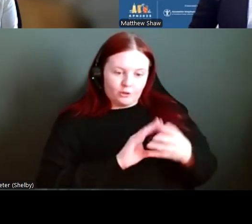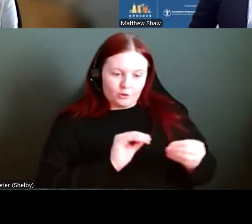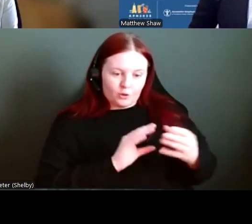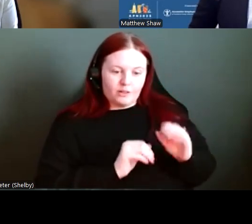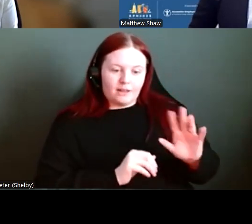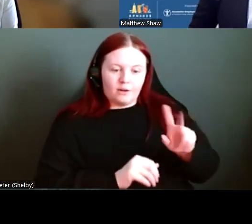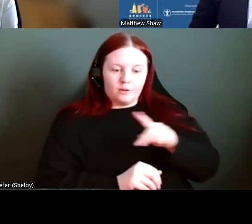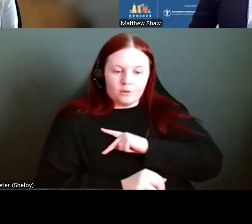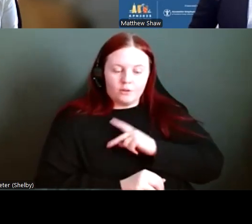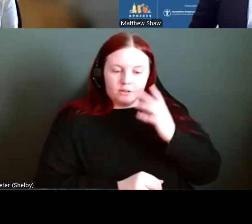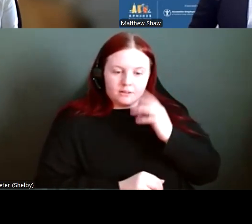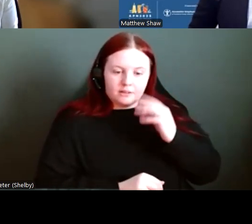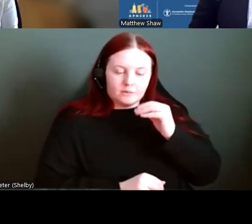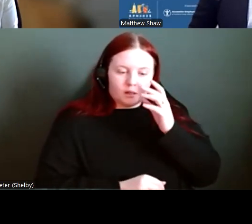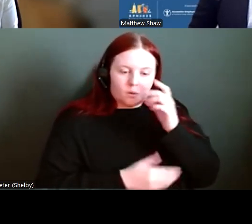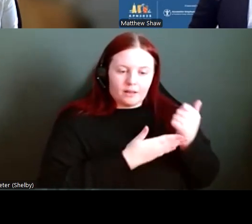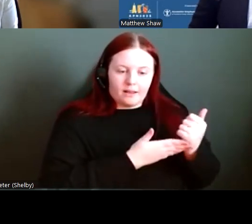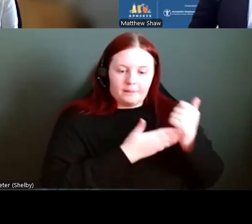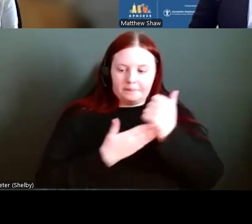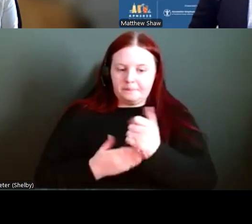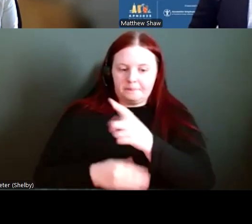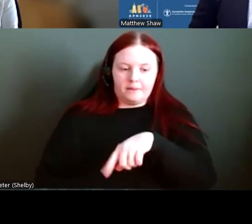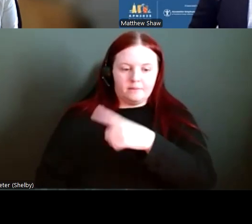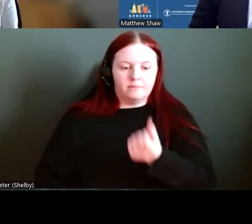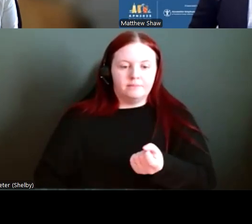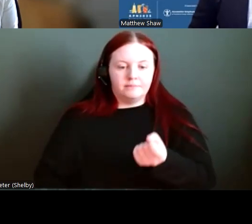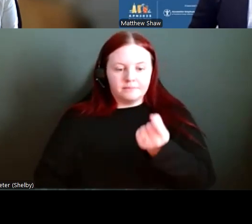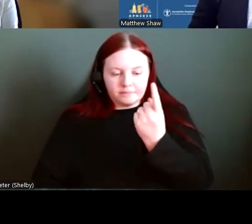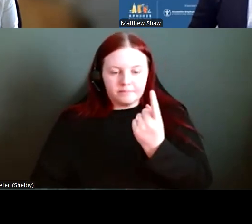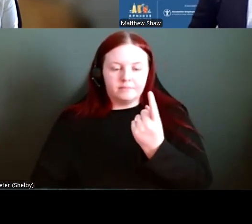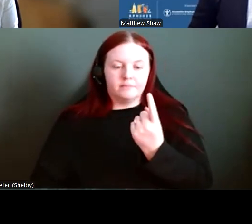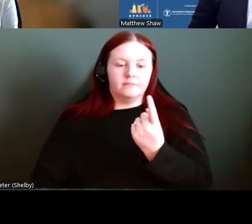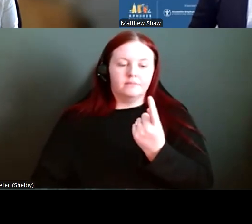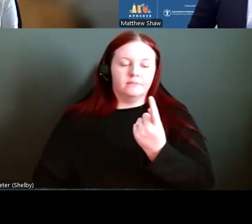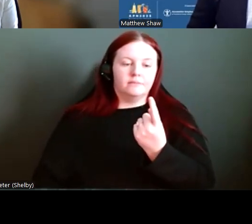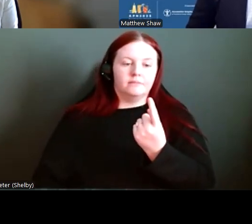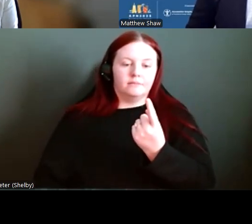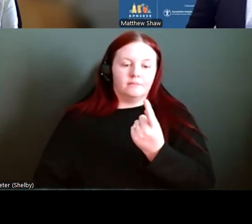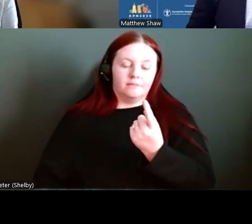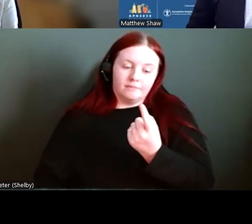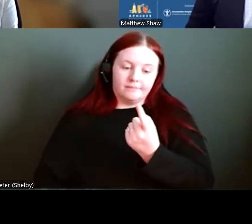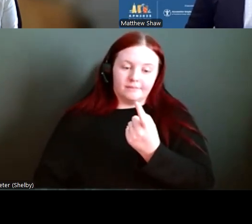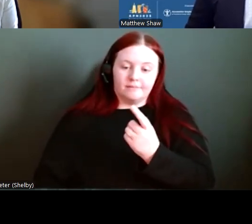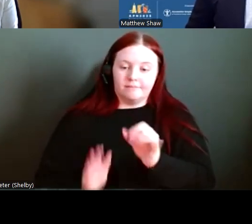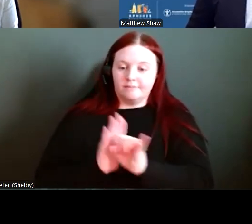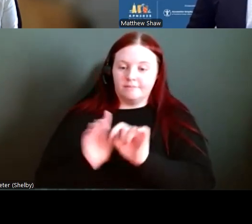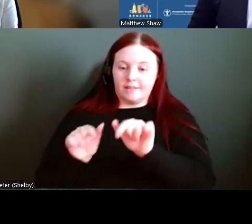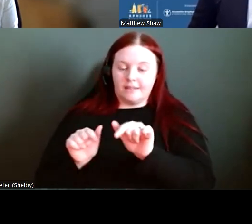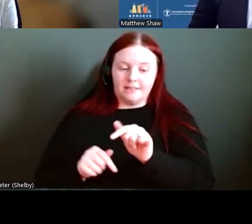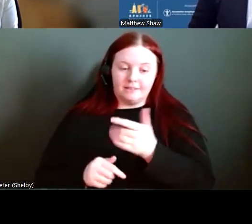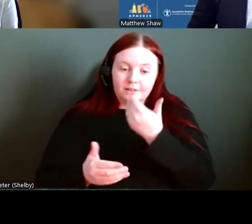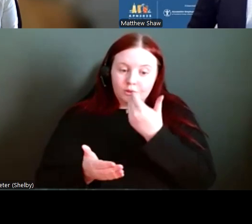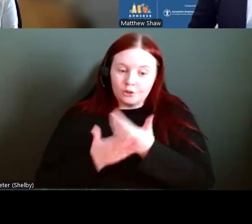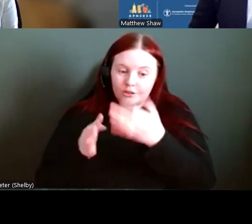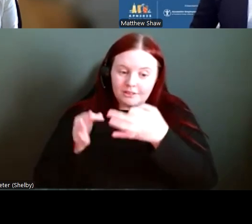not only understand why this is a smart business decision, but also help build up